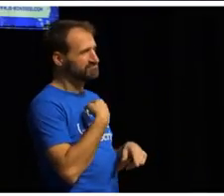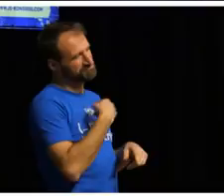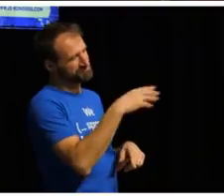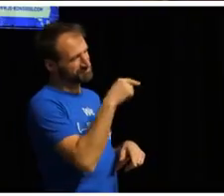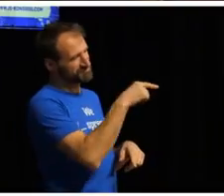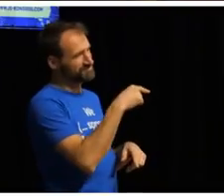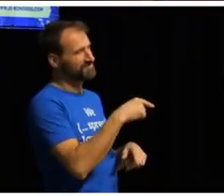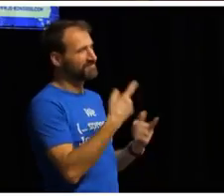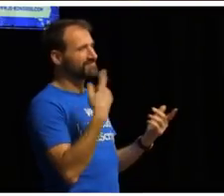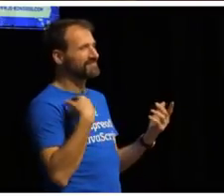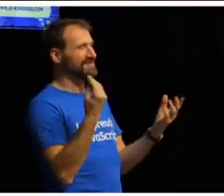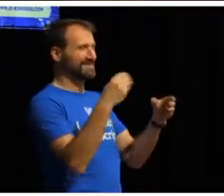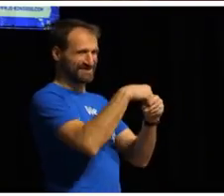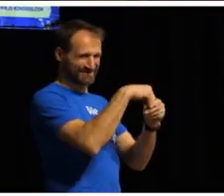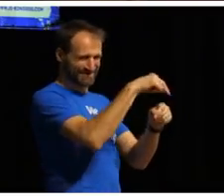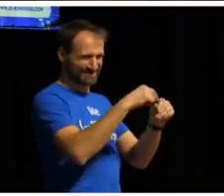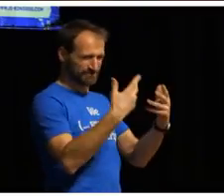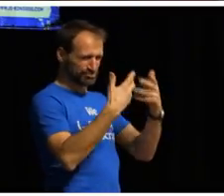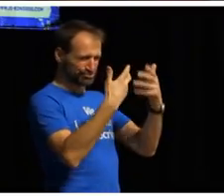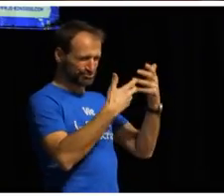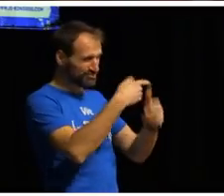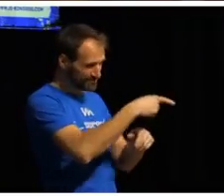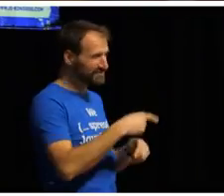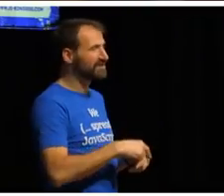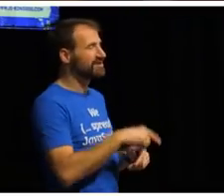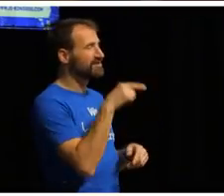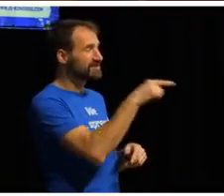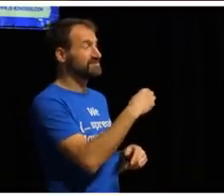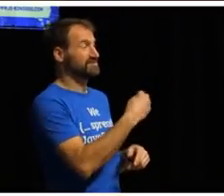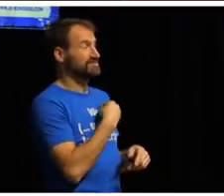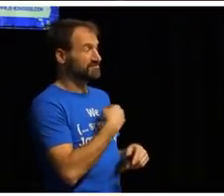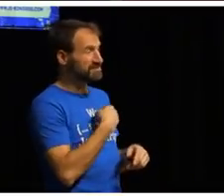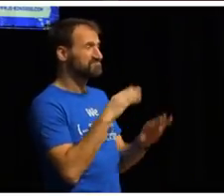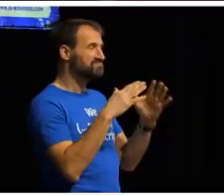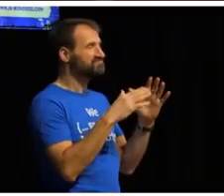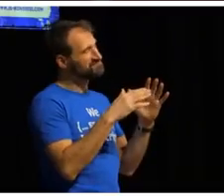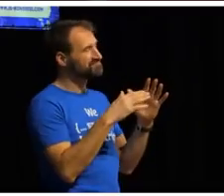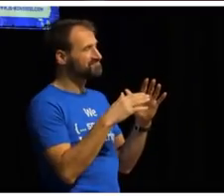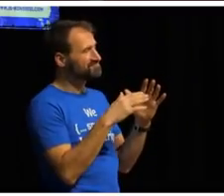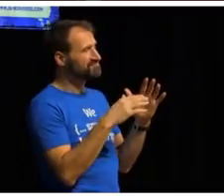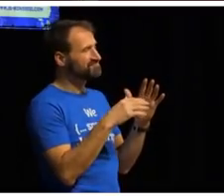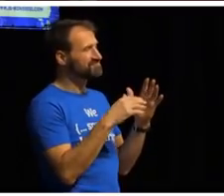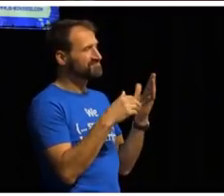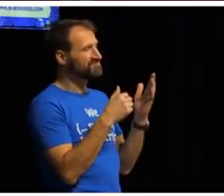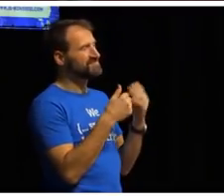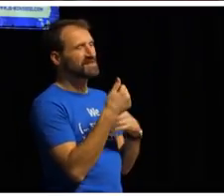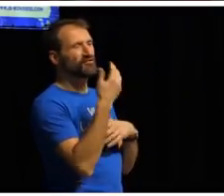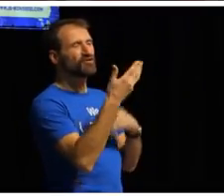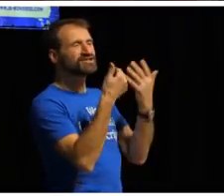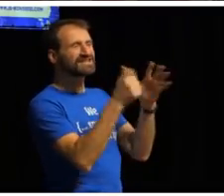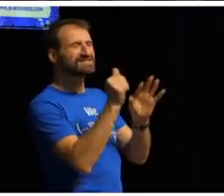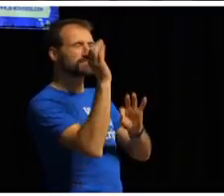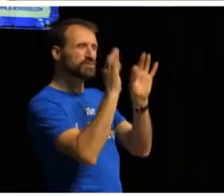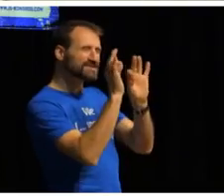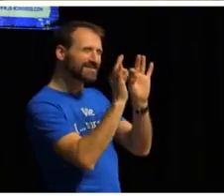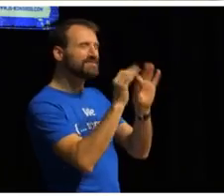And I put it in this thing provided by Google, and it tells me with 68% certainty, this is a Chihuahua. So it gets